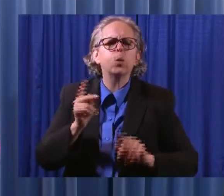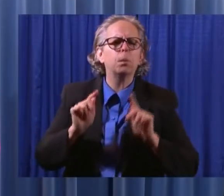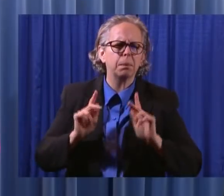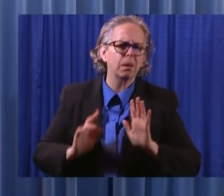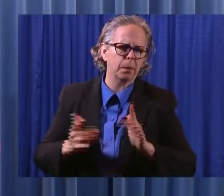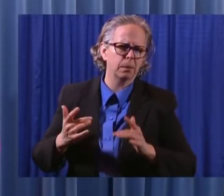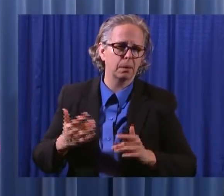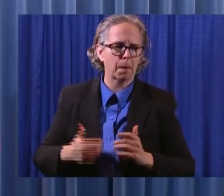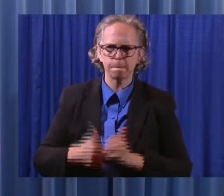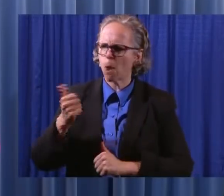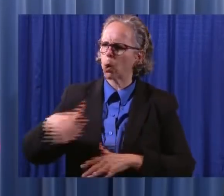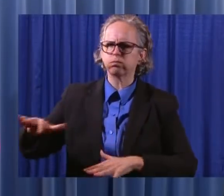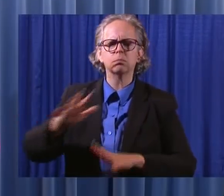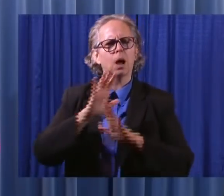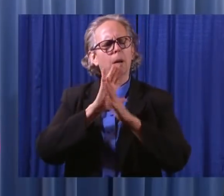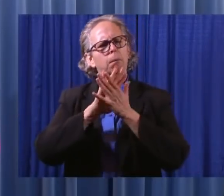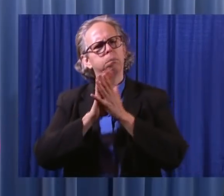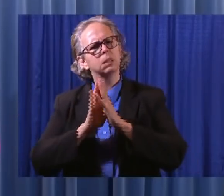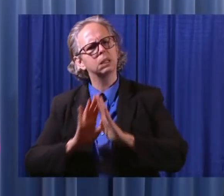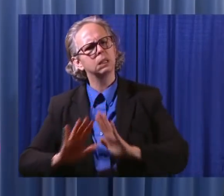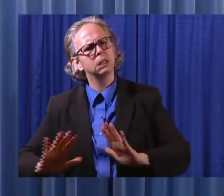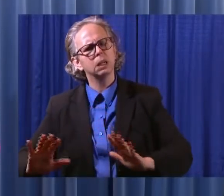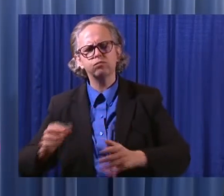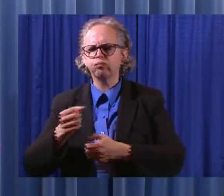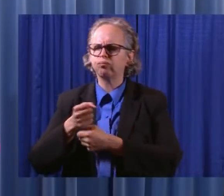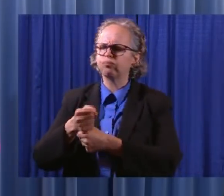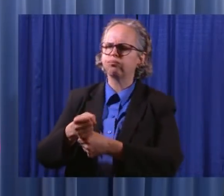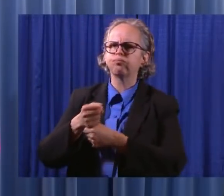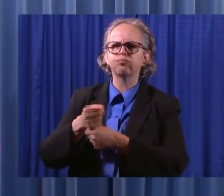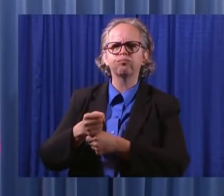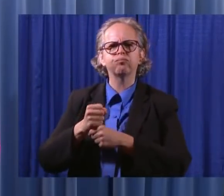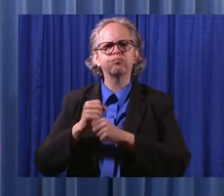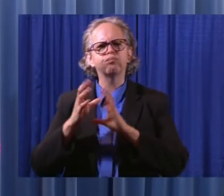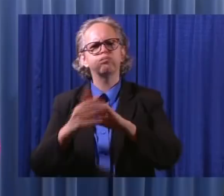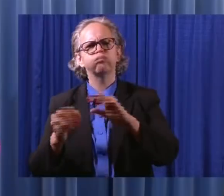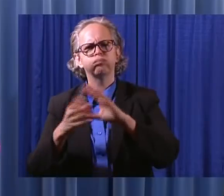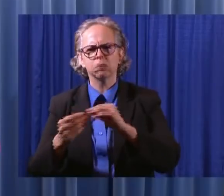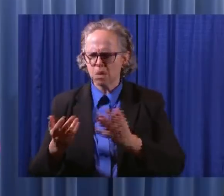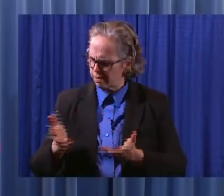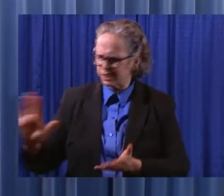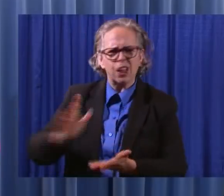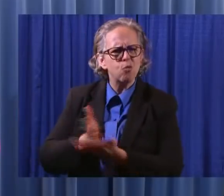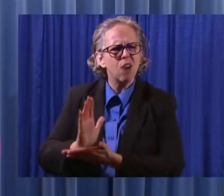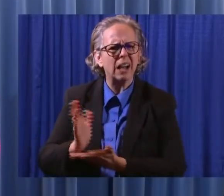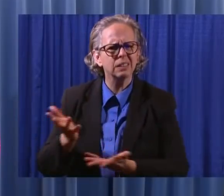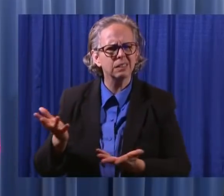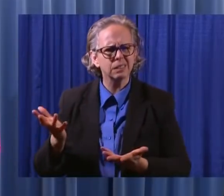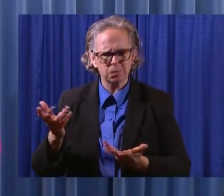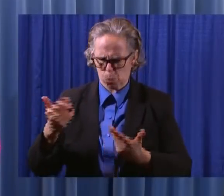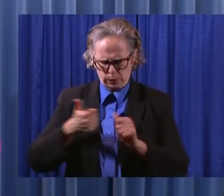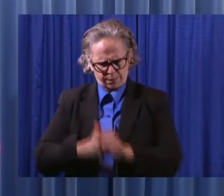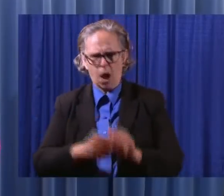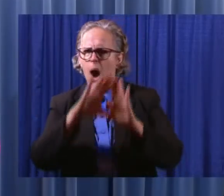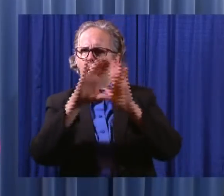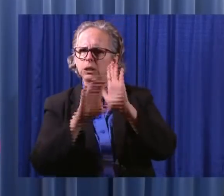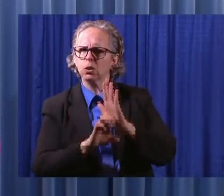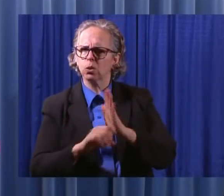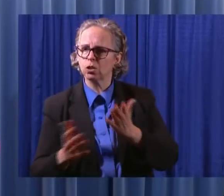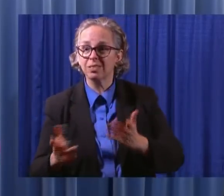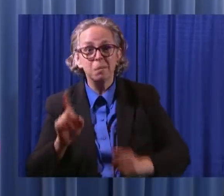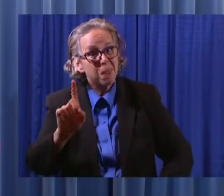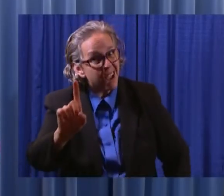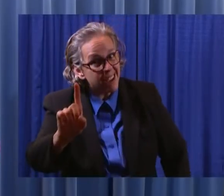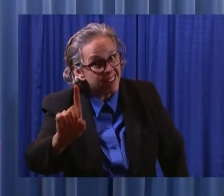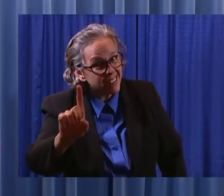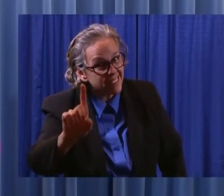They're protesting. They have every right under our Constitution to do that. But they're clearly, in Columbus,